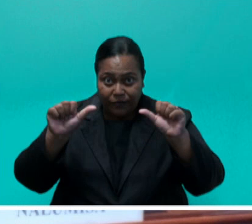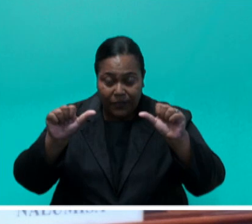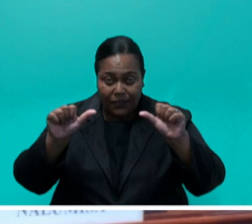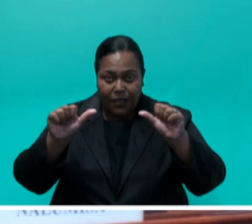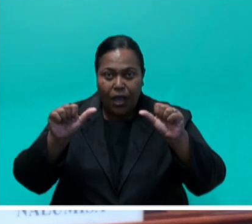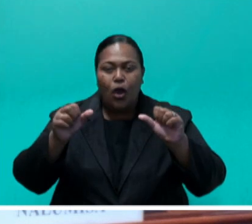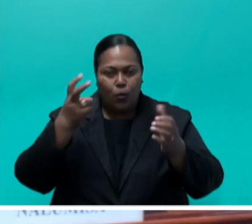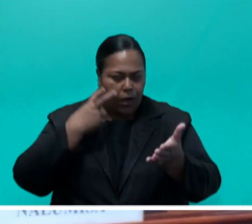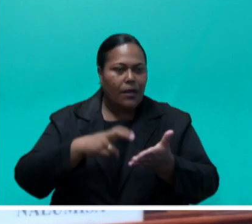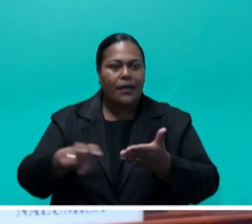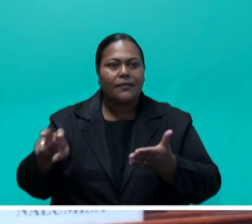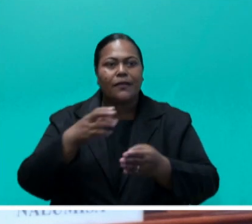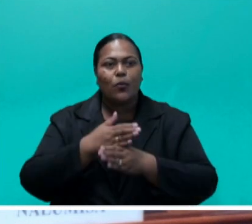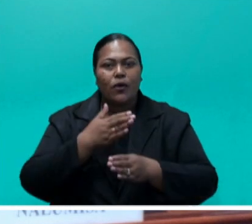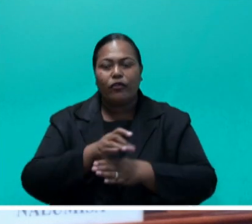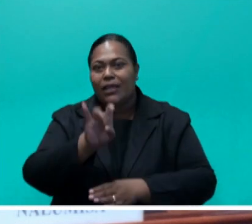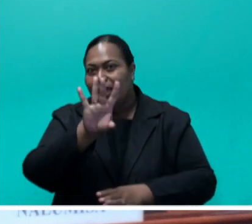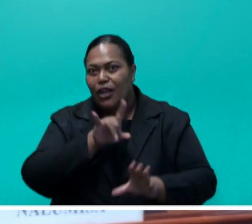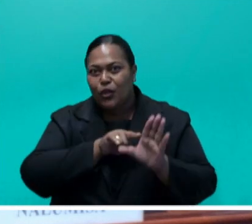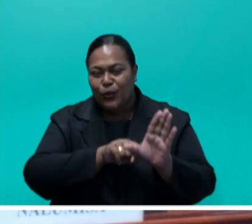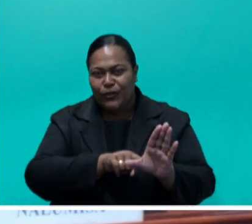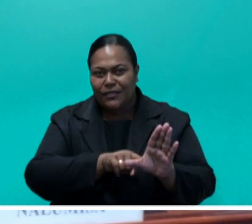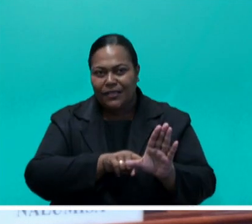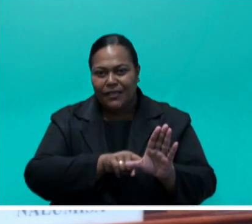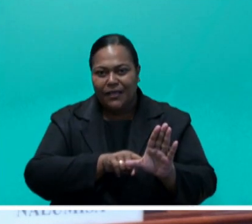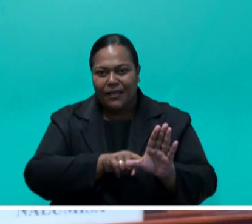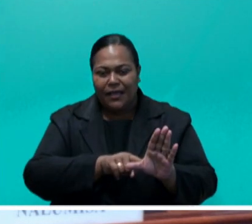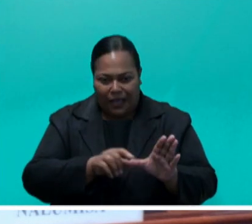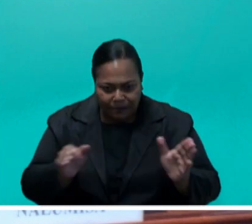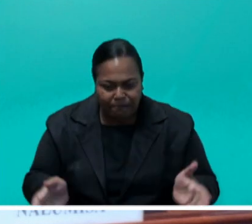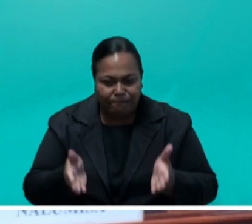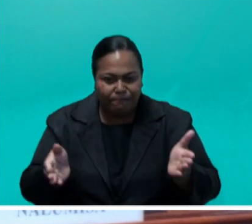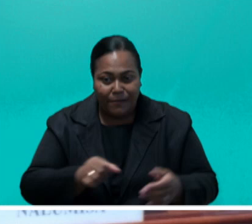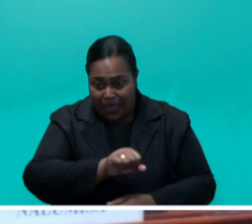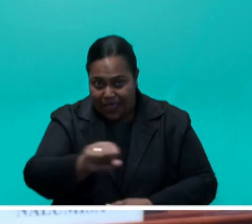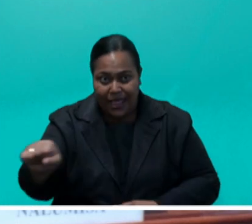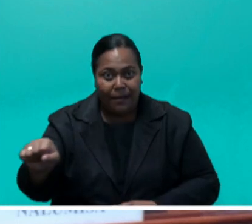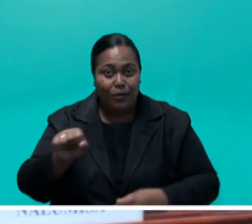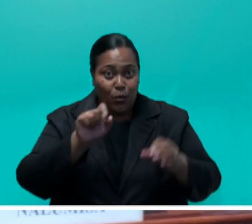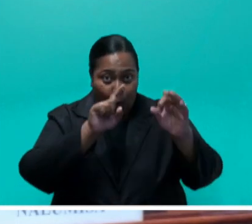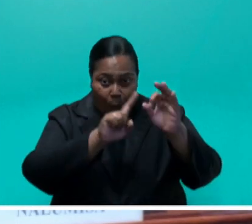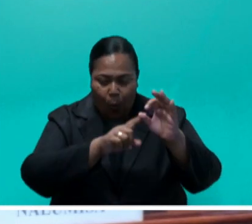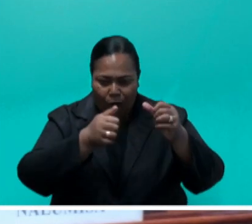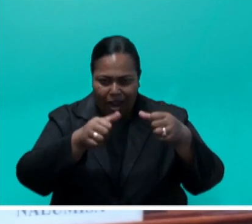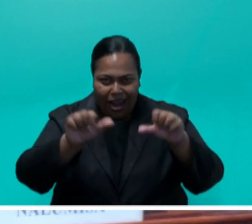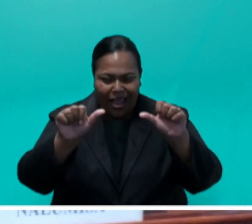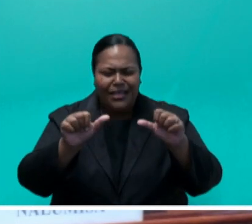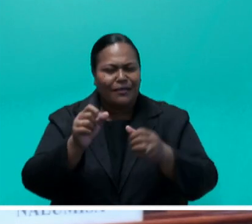recognizing the efforts of the 10 youths and investing them into the gold level is a privilege, as